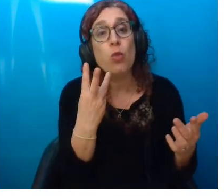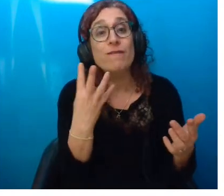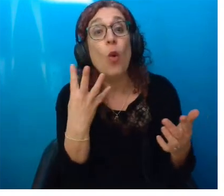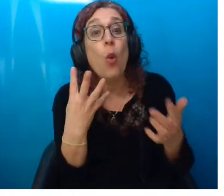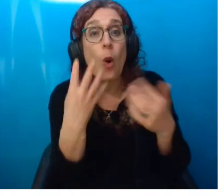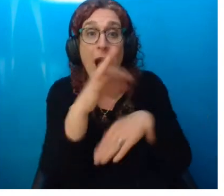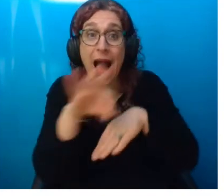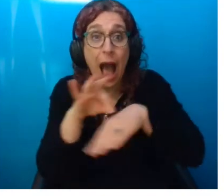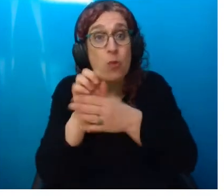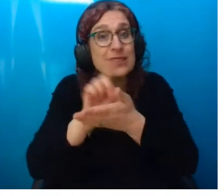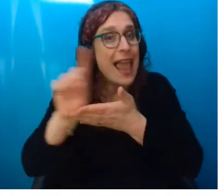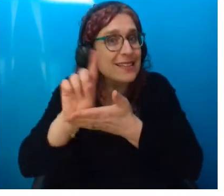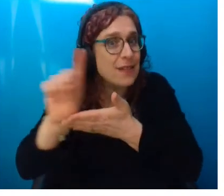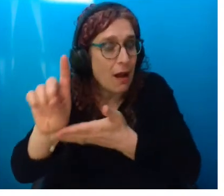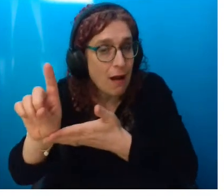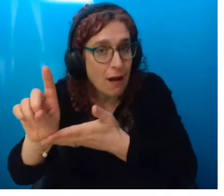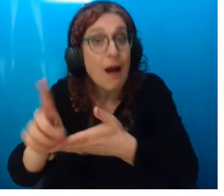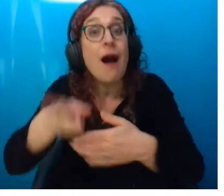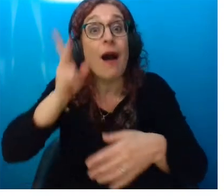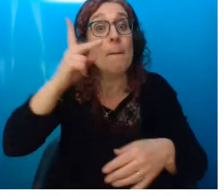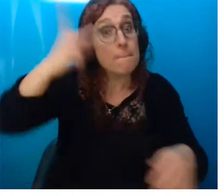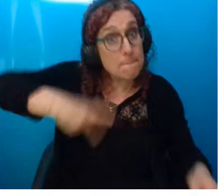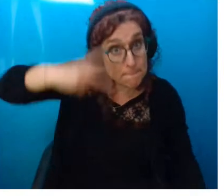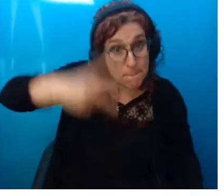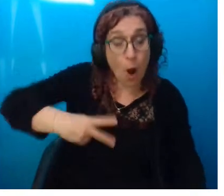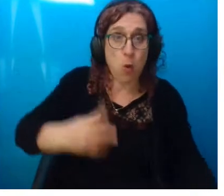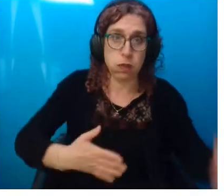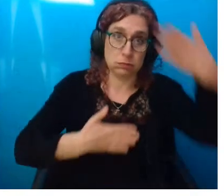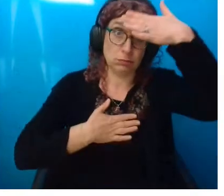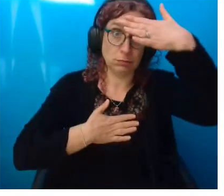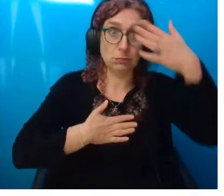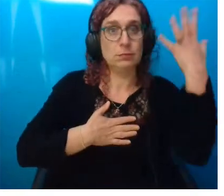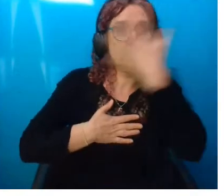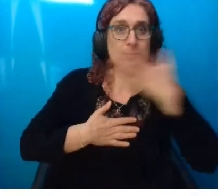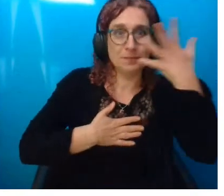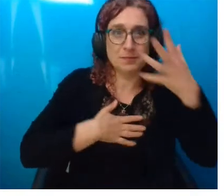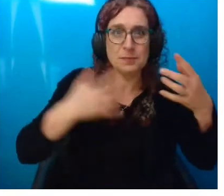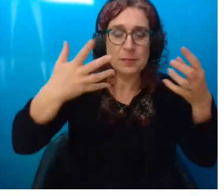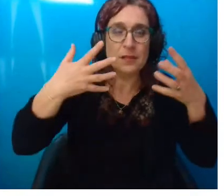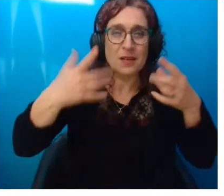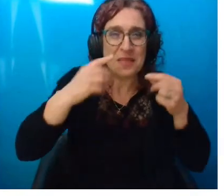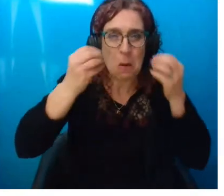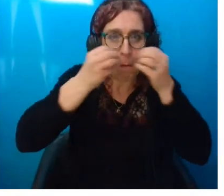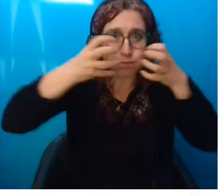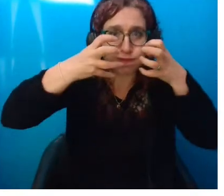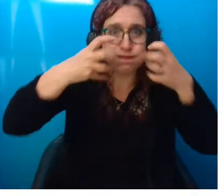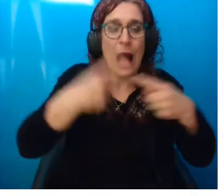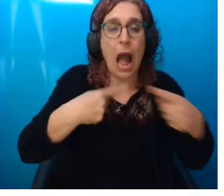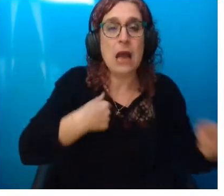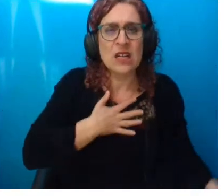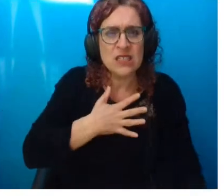of symptoms in the upper airways and, of course, with wheezing and shortness of breath in the lower